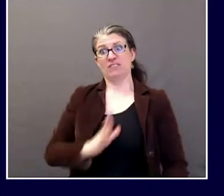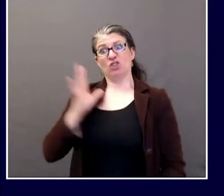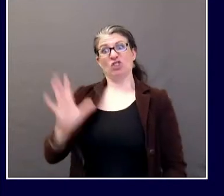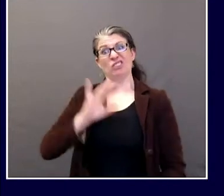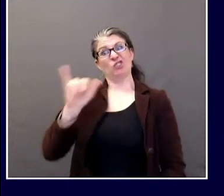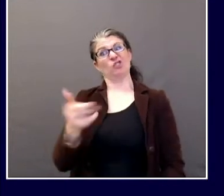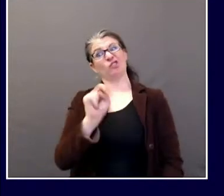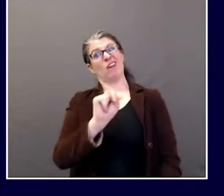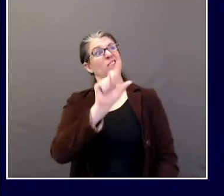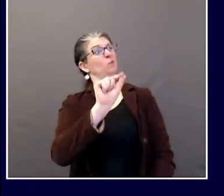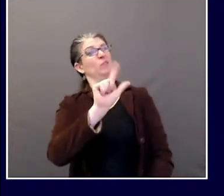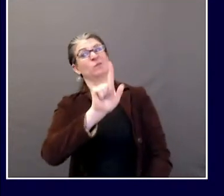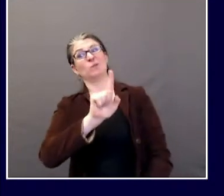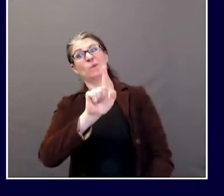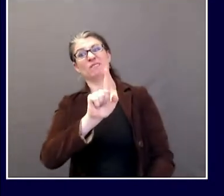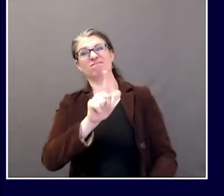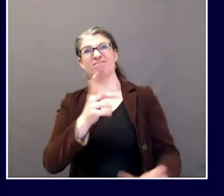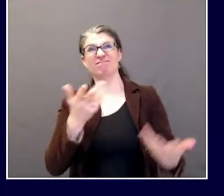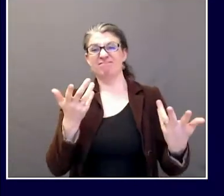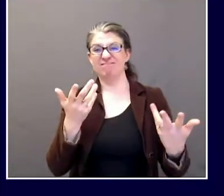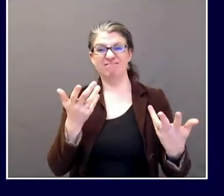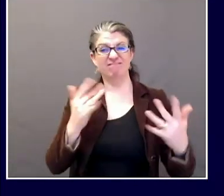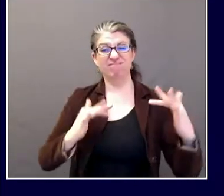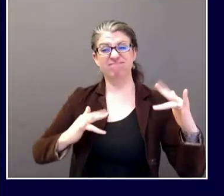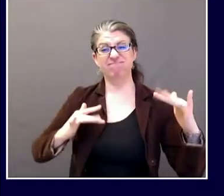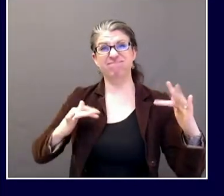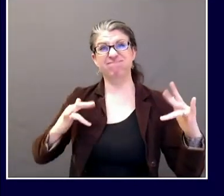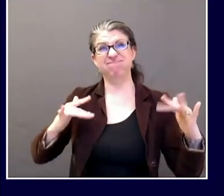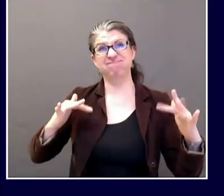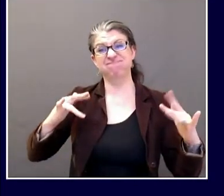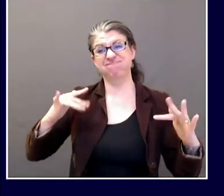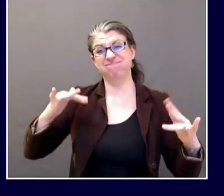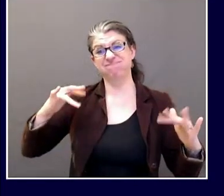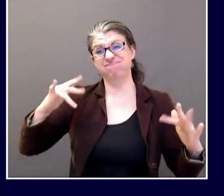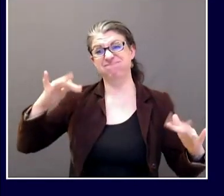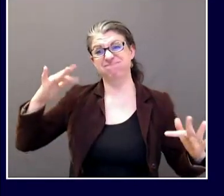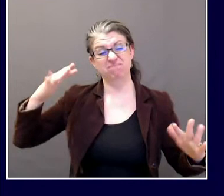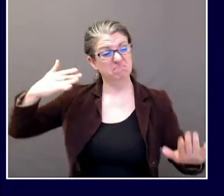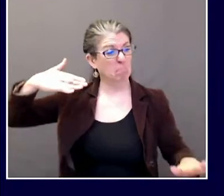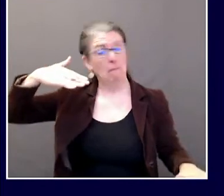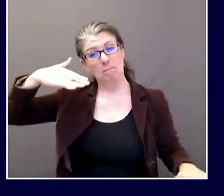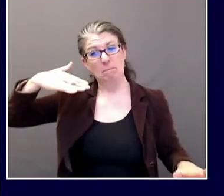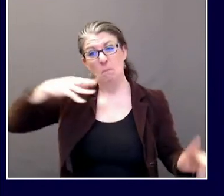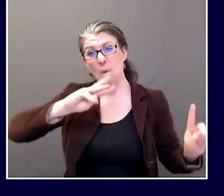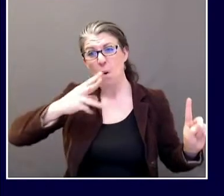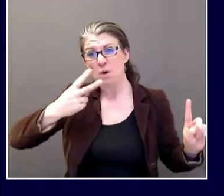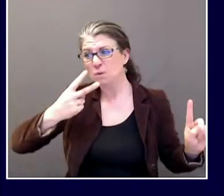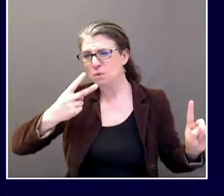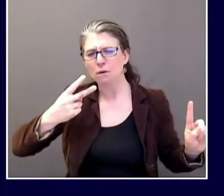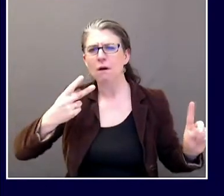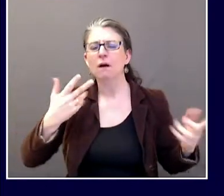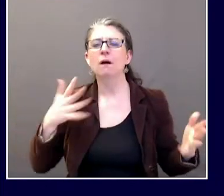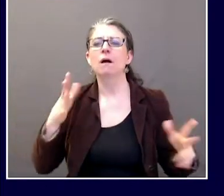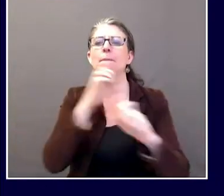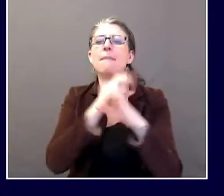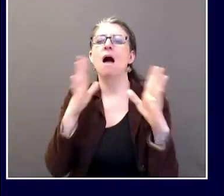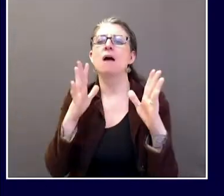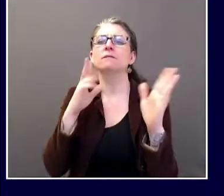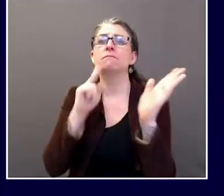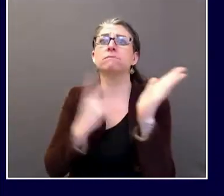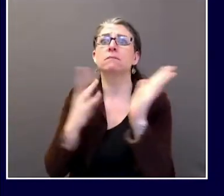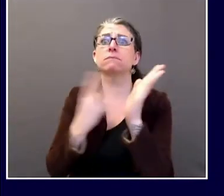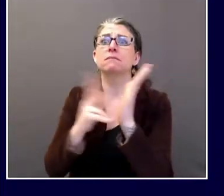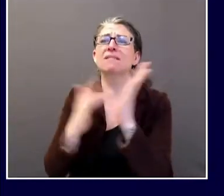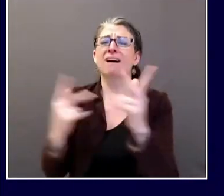talk in a bit about where we stand about vaccinations. But I want to offer these numbers,